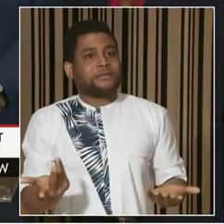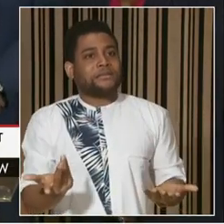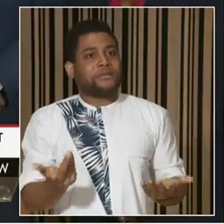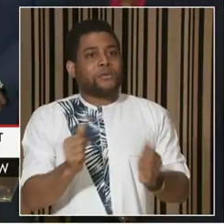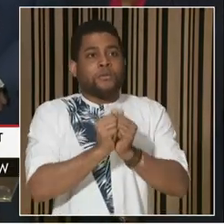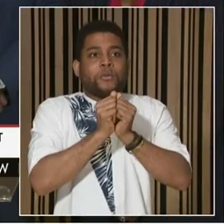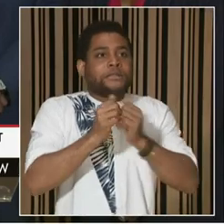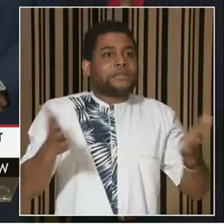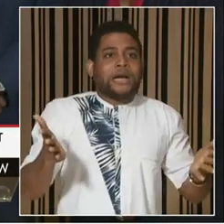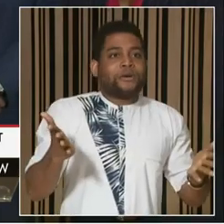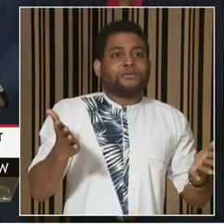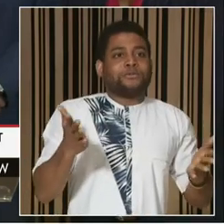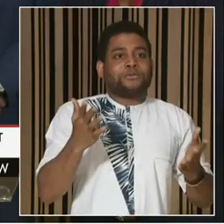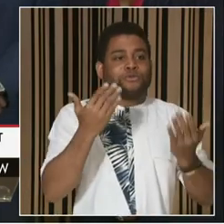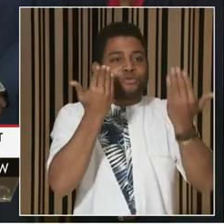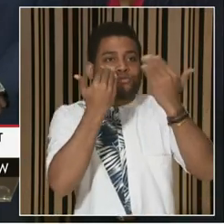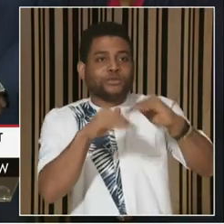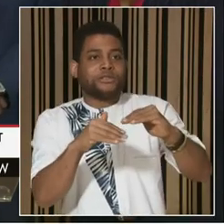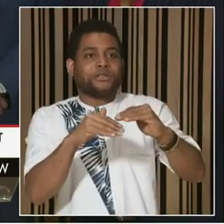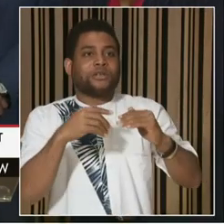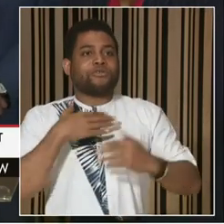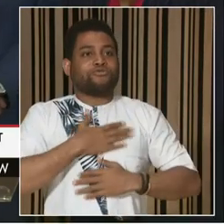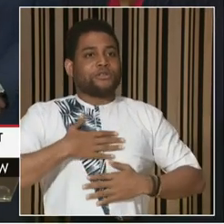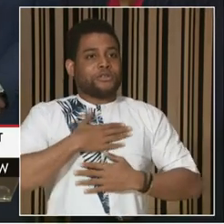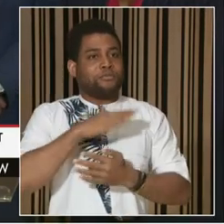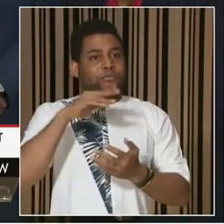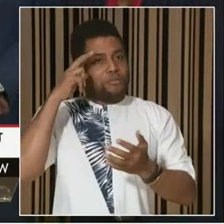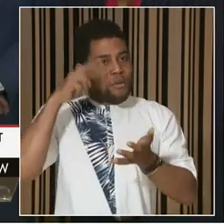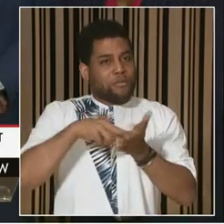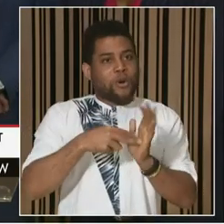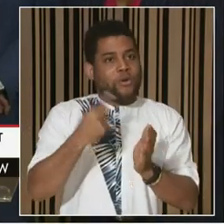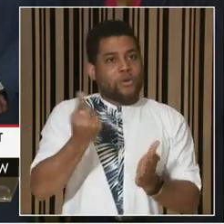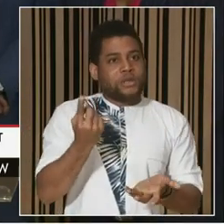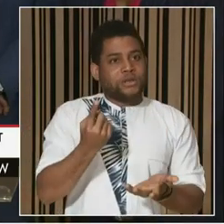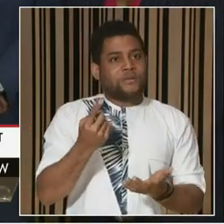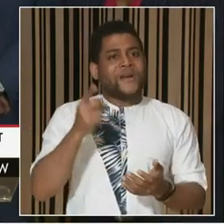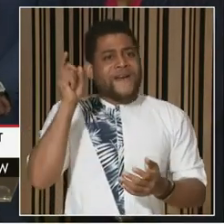by the restriction for recreational purposes only.